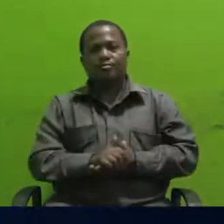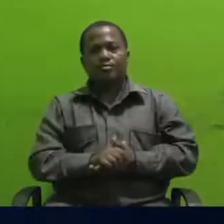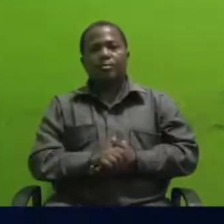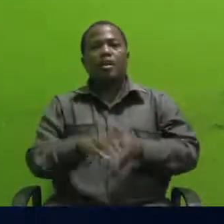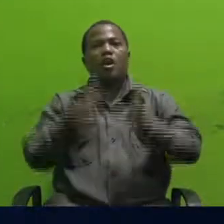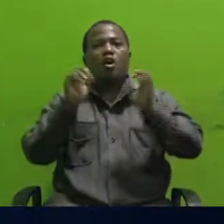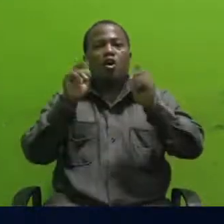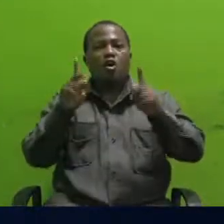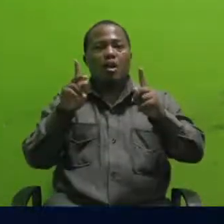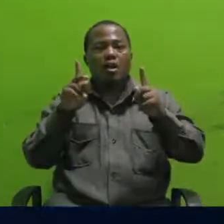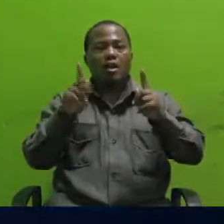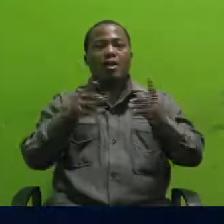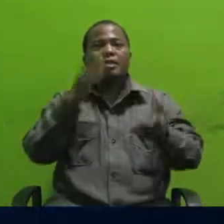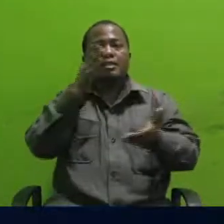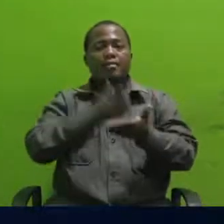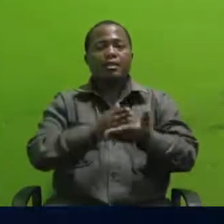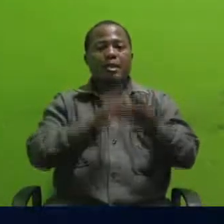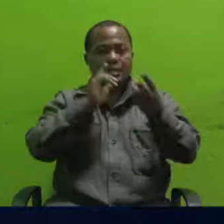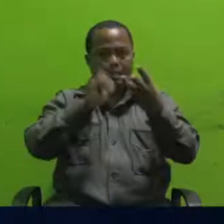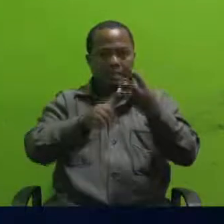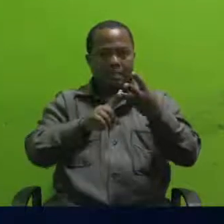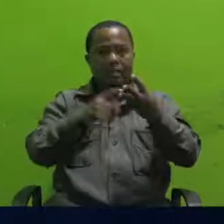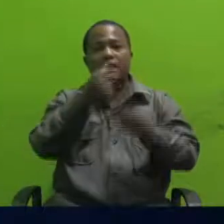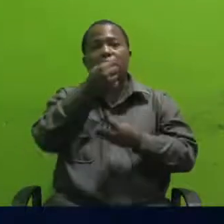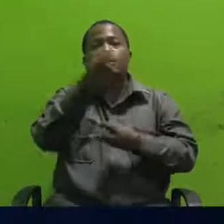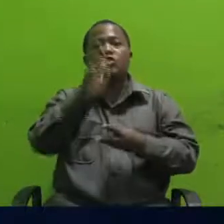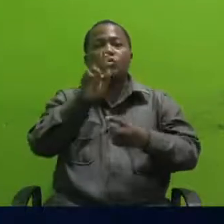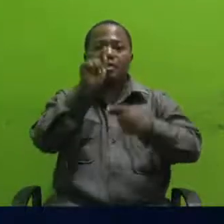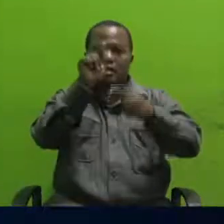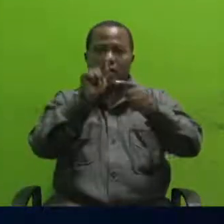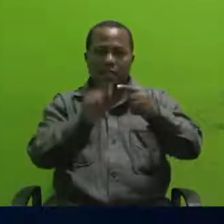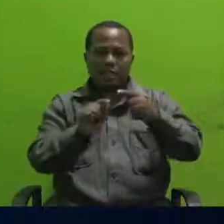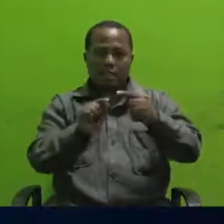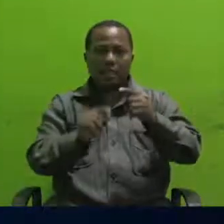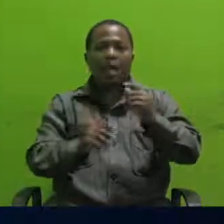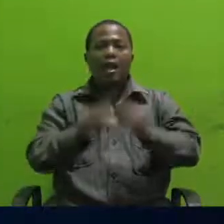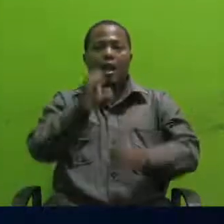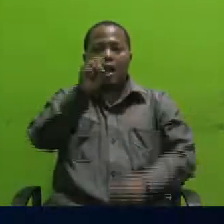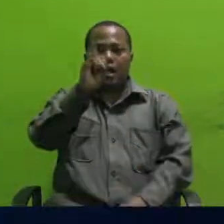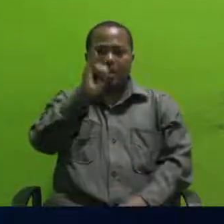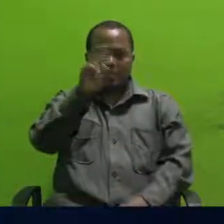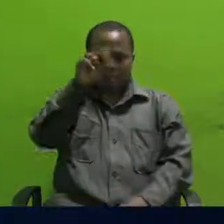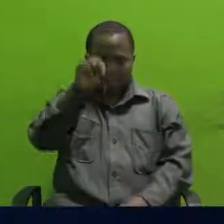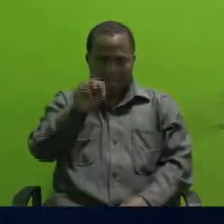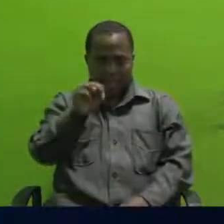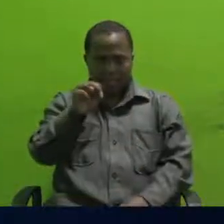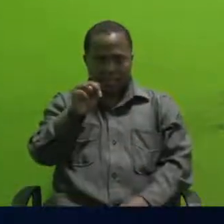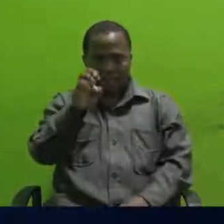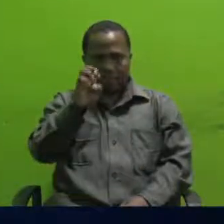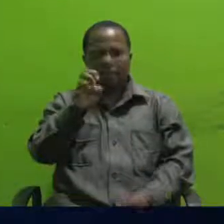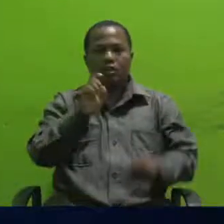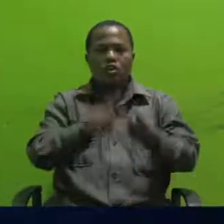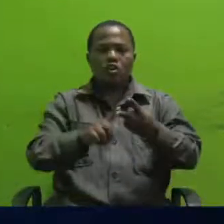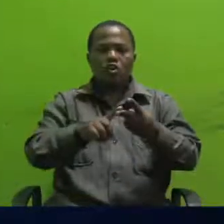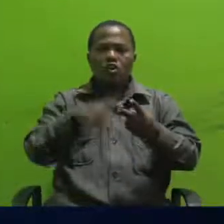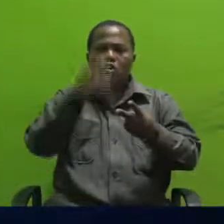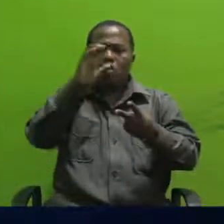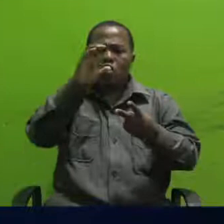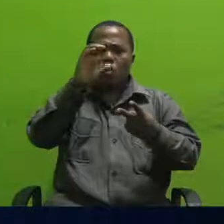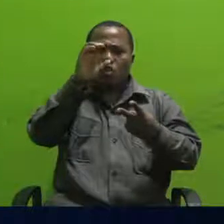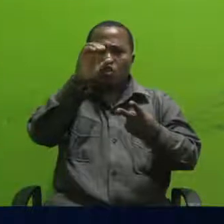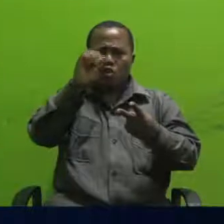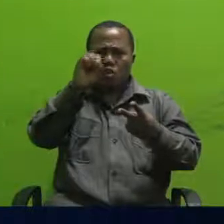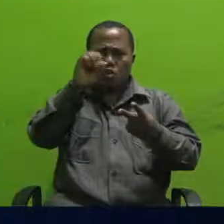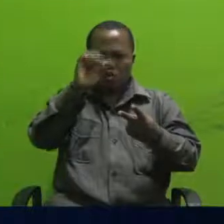Well done. The basic three trigonometrical ratios are sine, cosine, and